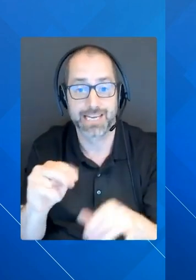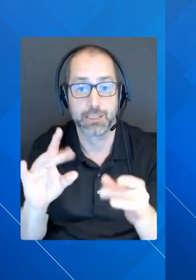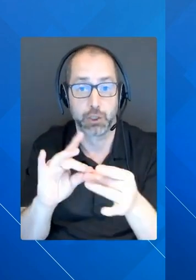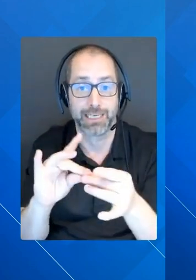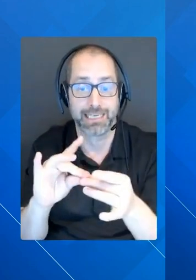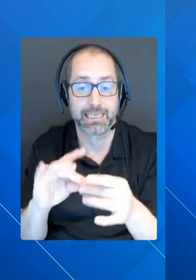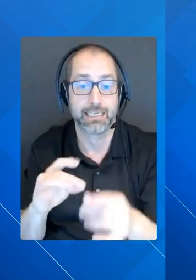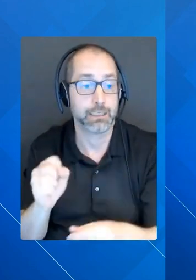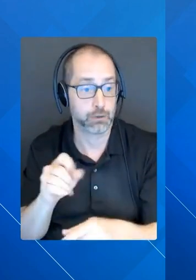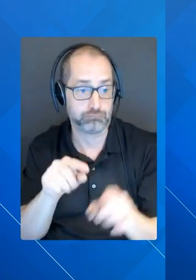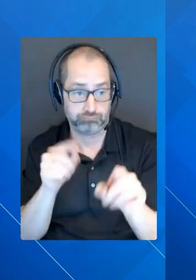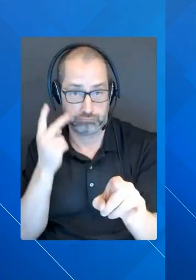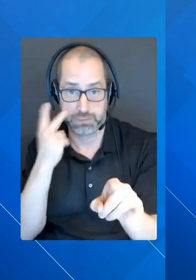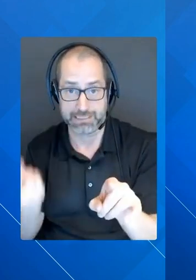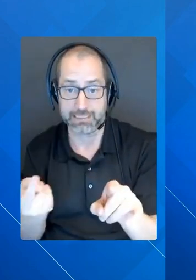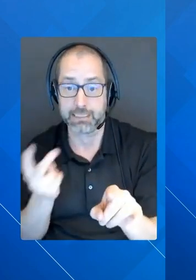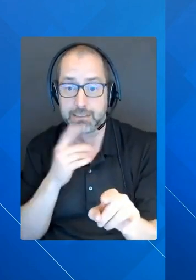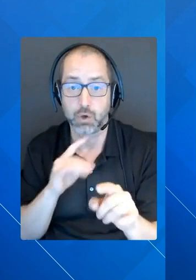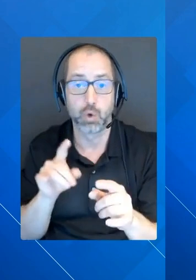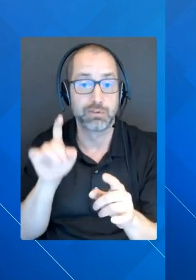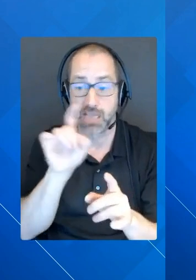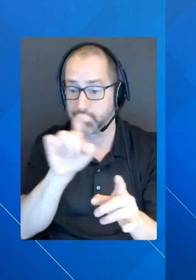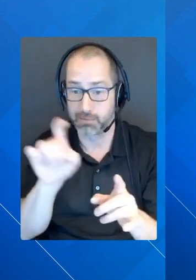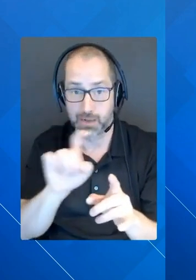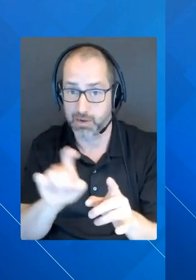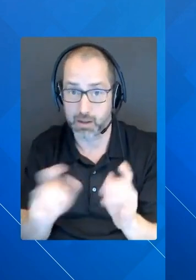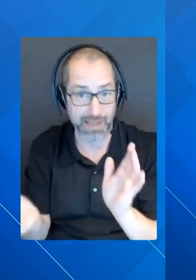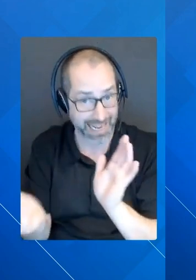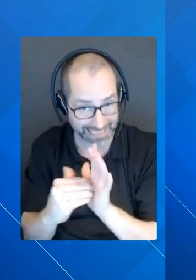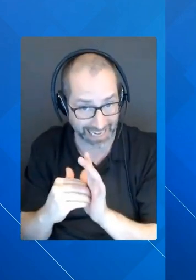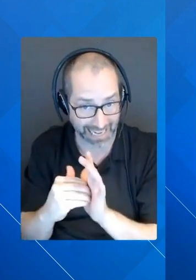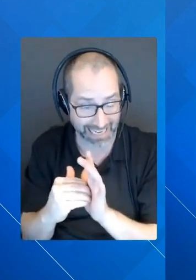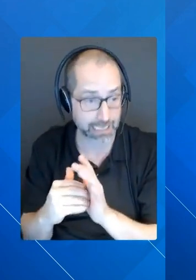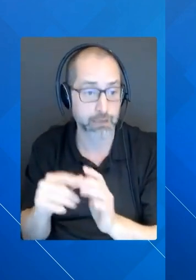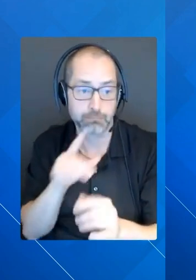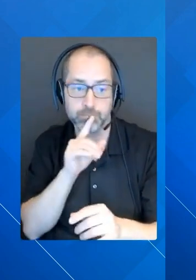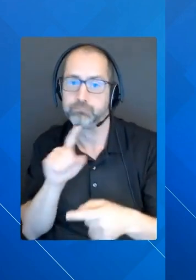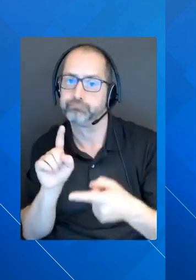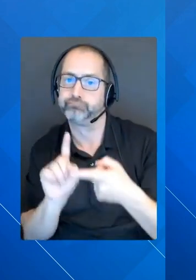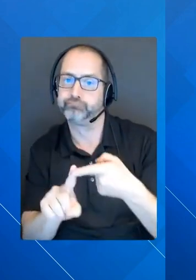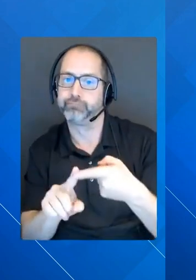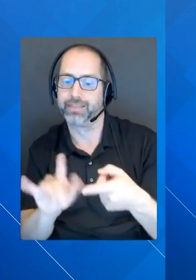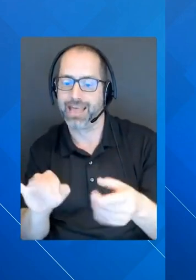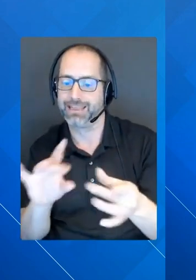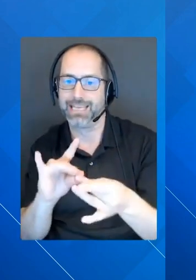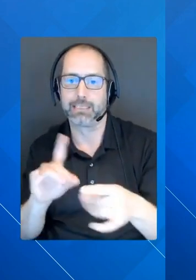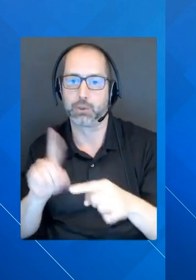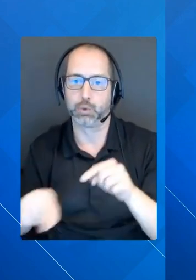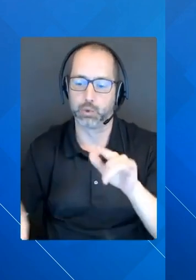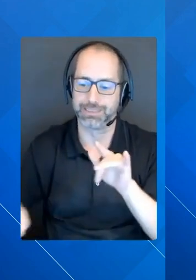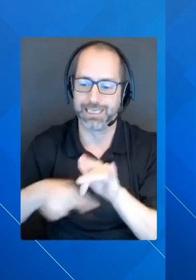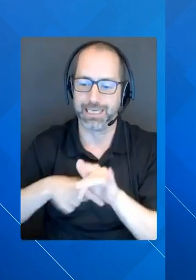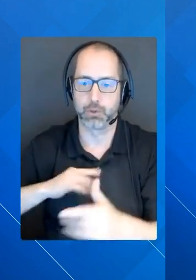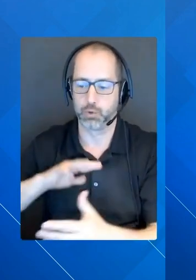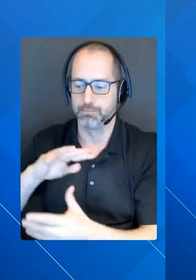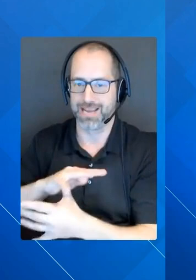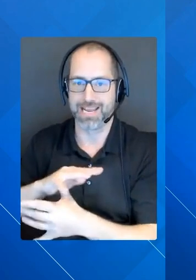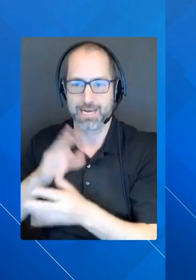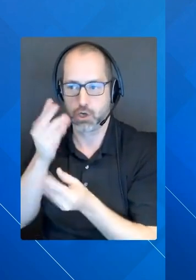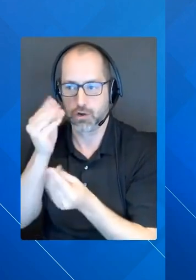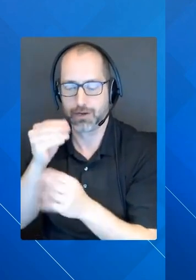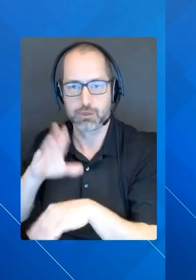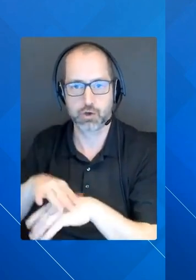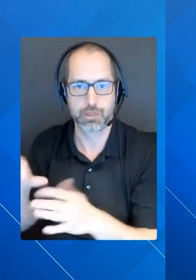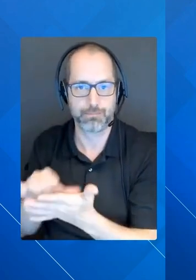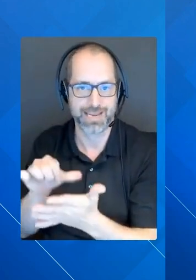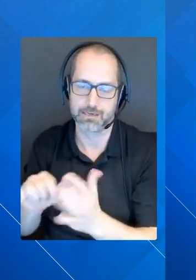of tabbing through all these navigation links again, I can hit this link to skip down to the main content of the page, which saves a lot of